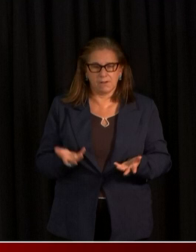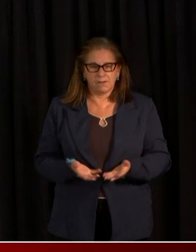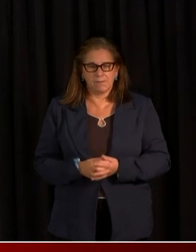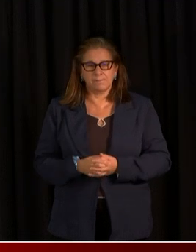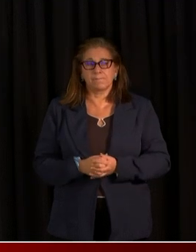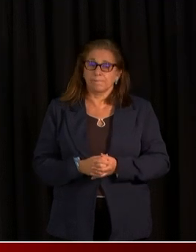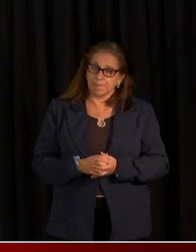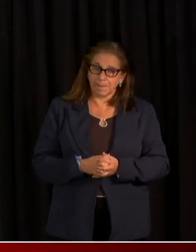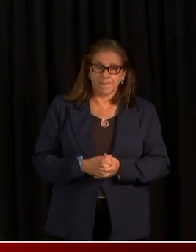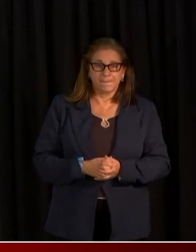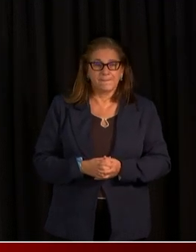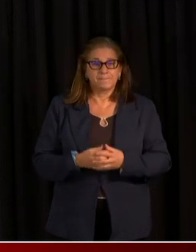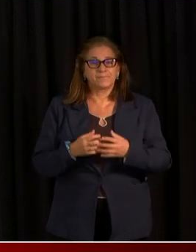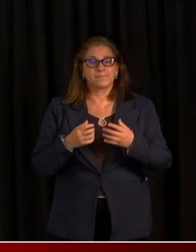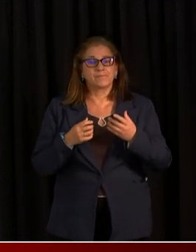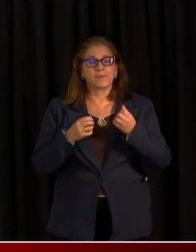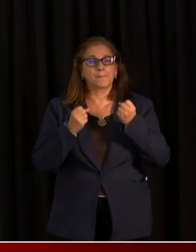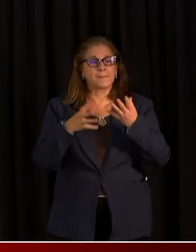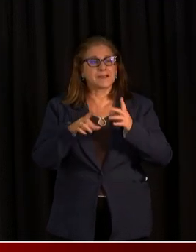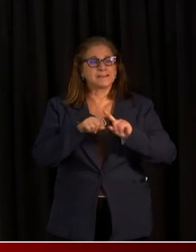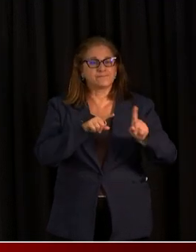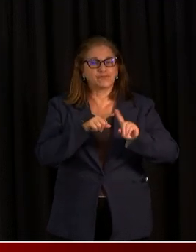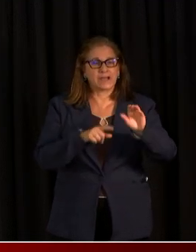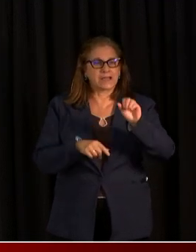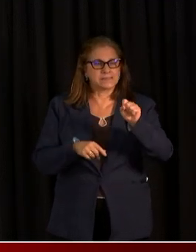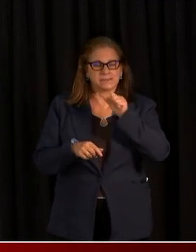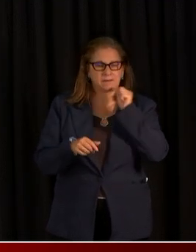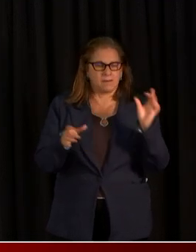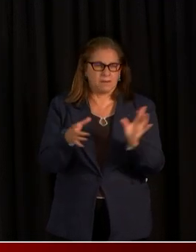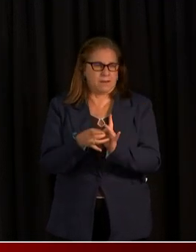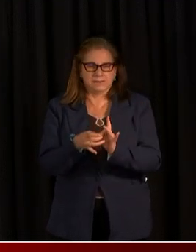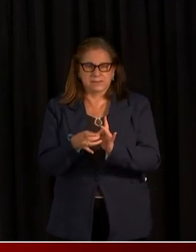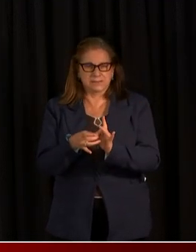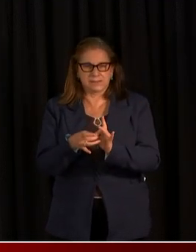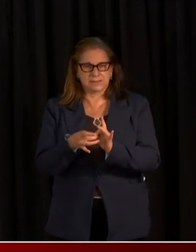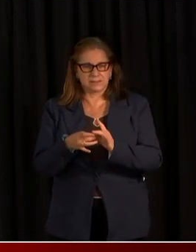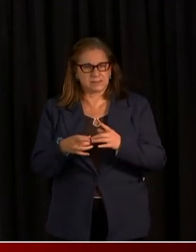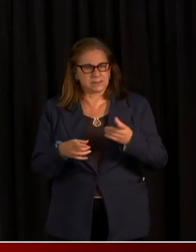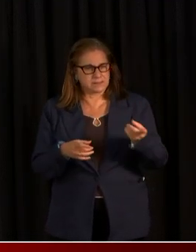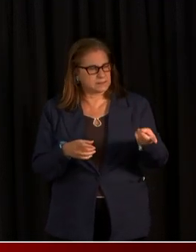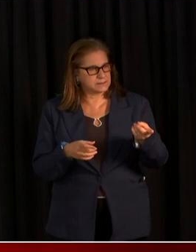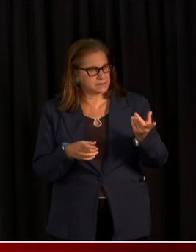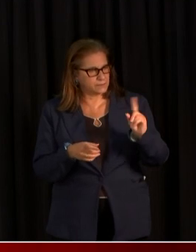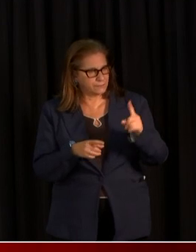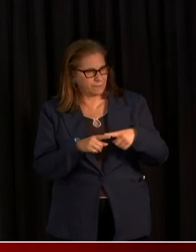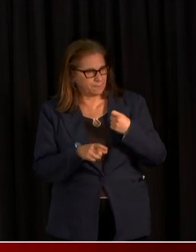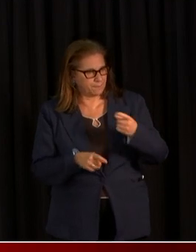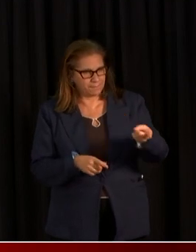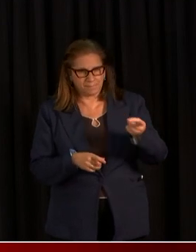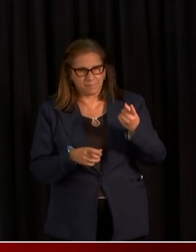cases that are not connected or cases that are not coming from people who were previously in